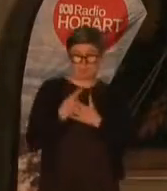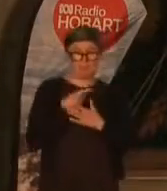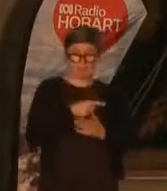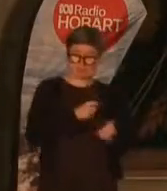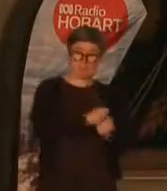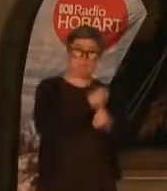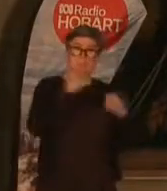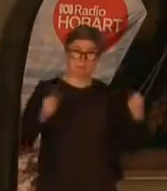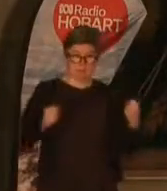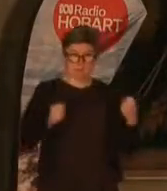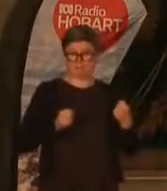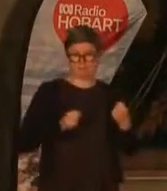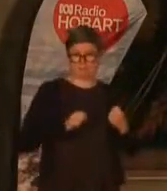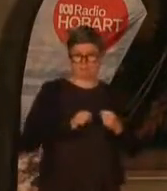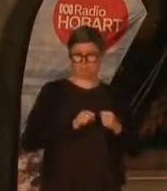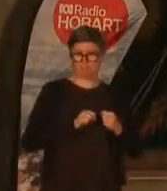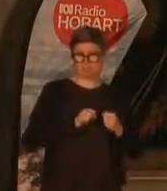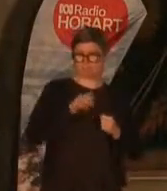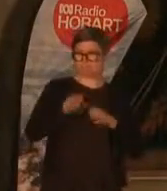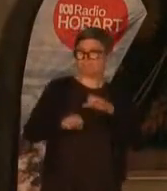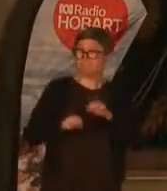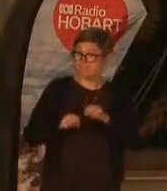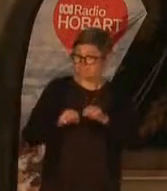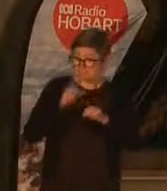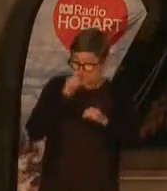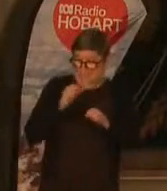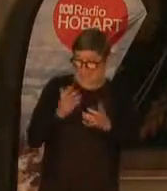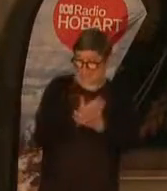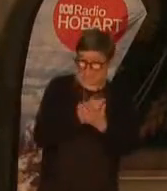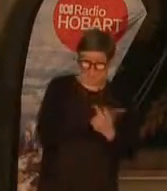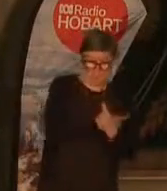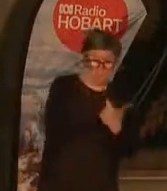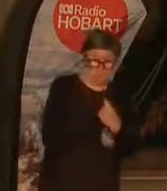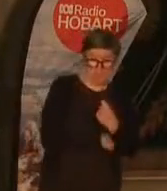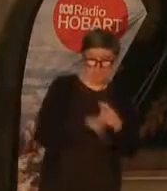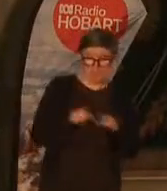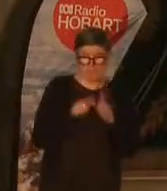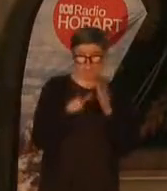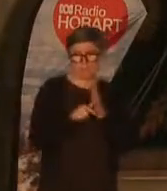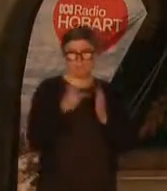of doing things. It's a way of still maintaining the power while pretending that you're not.